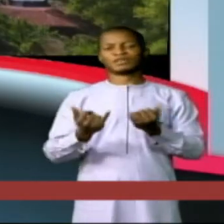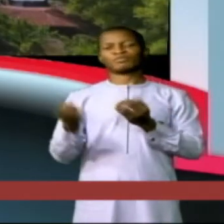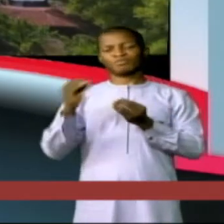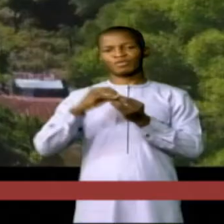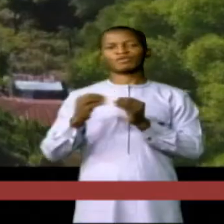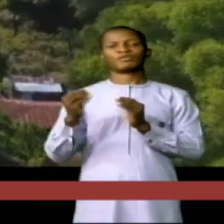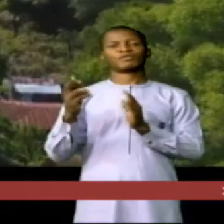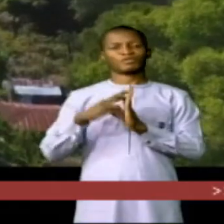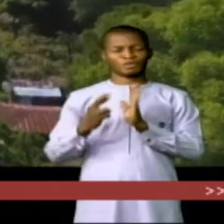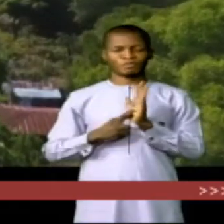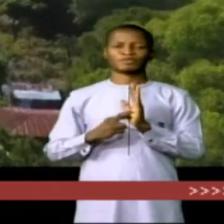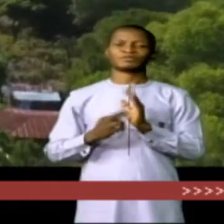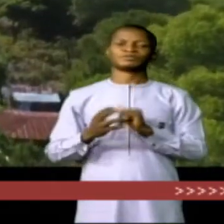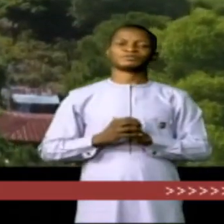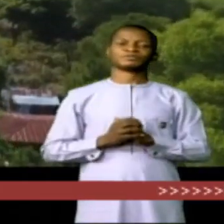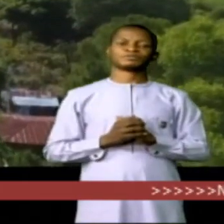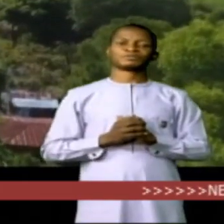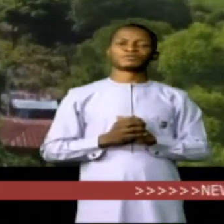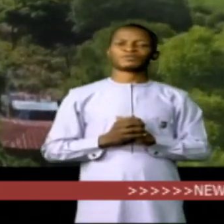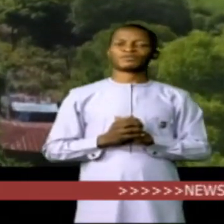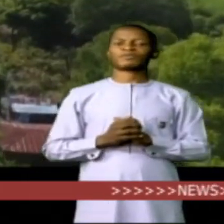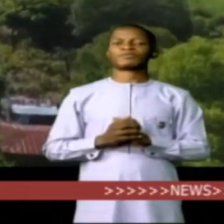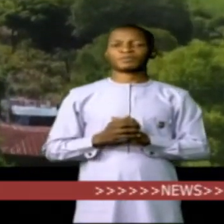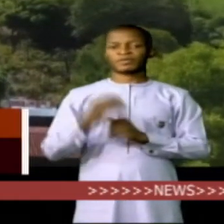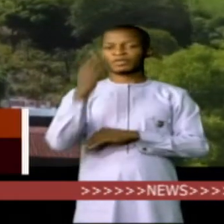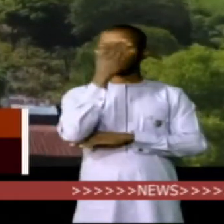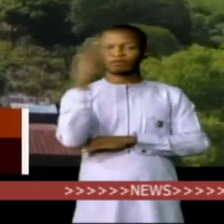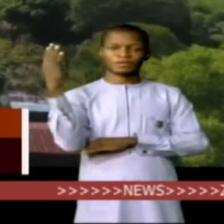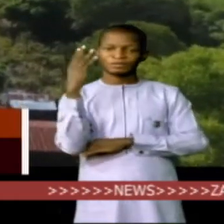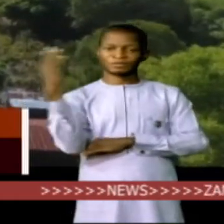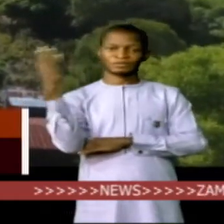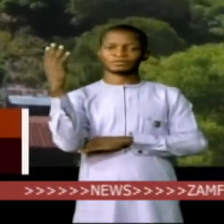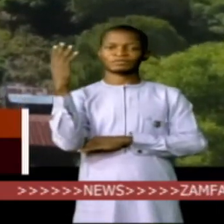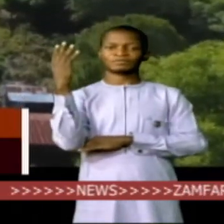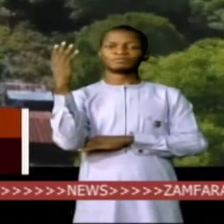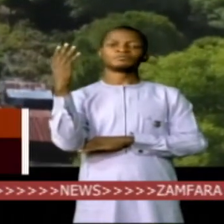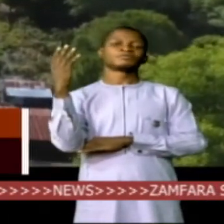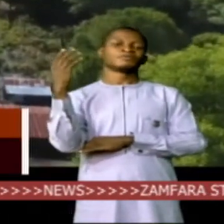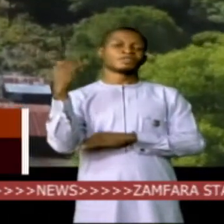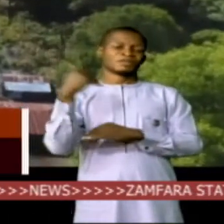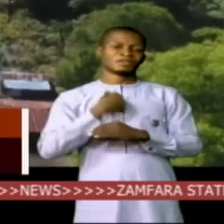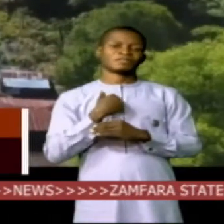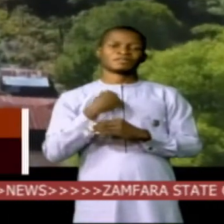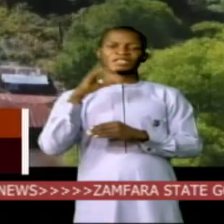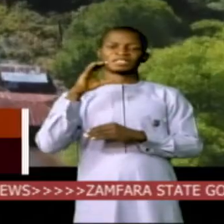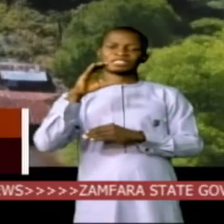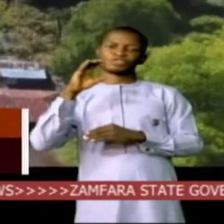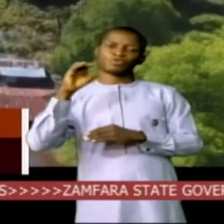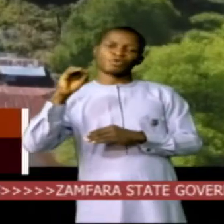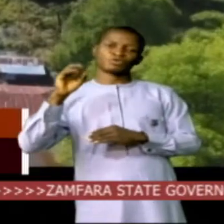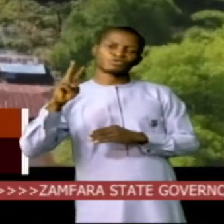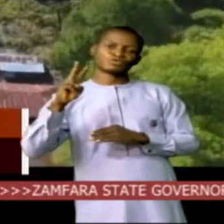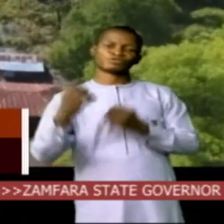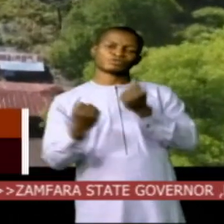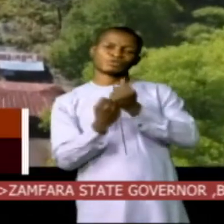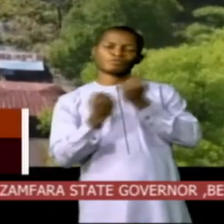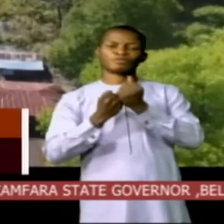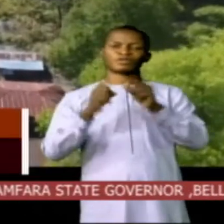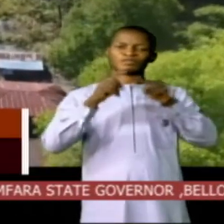Fineface. Forest covers assist in checking global warming by absorbing carbon dioxide and supporting